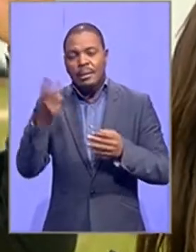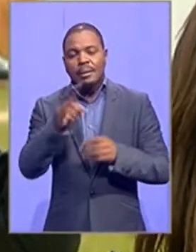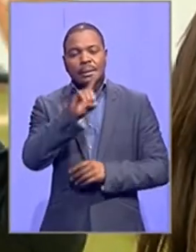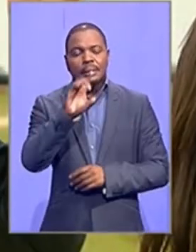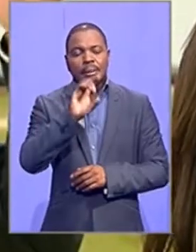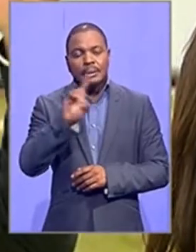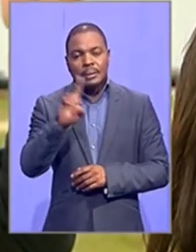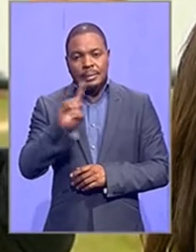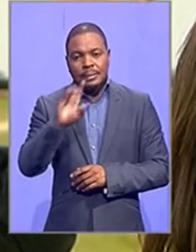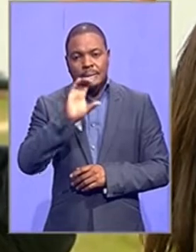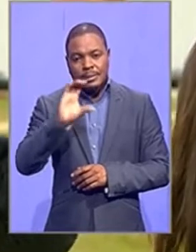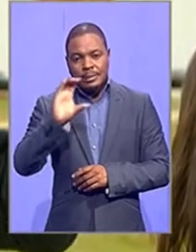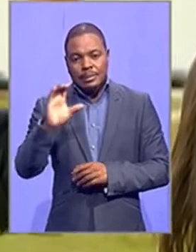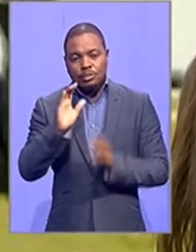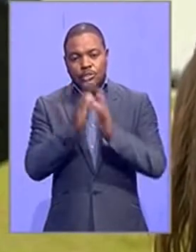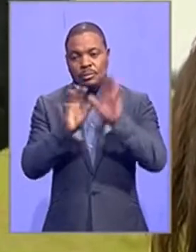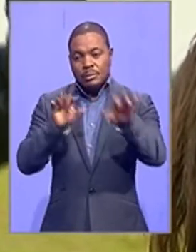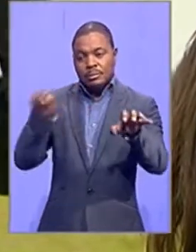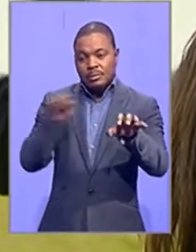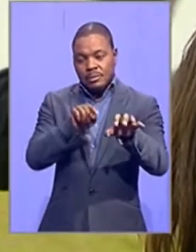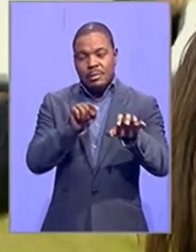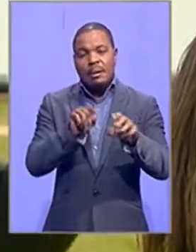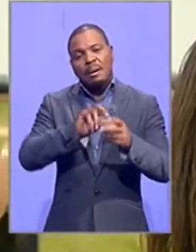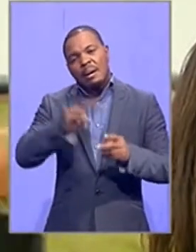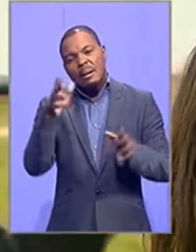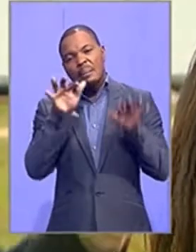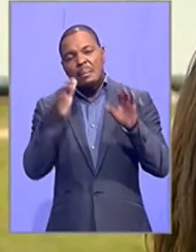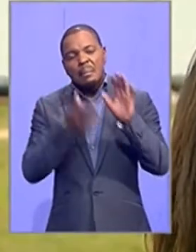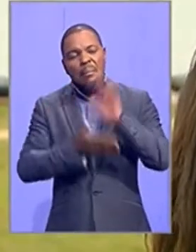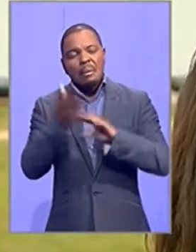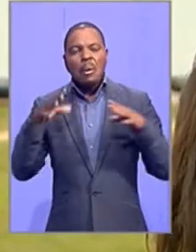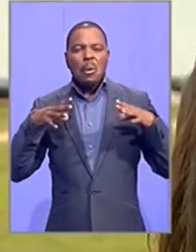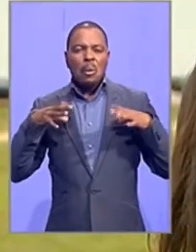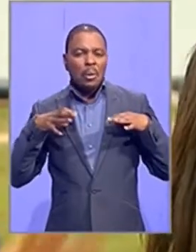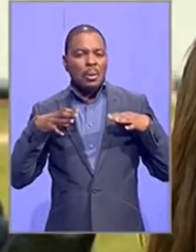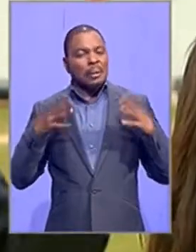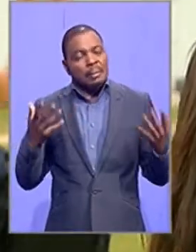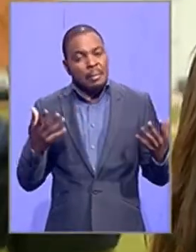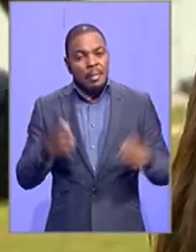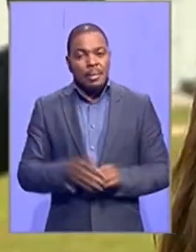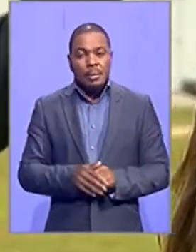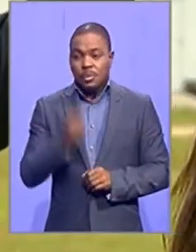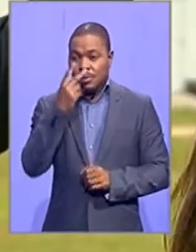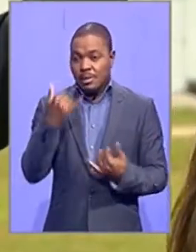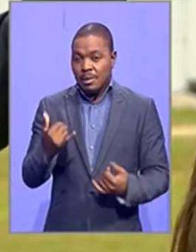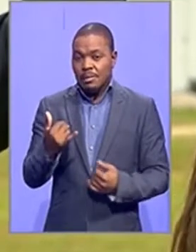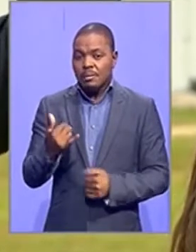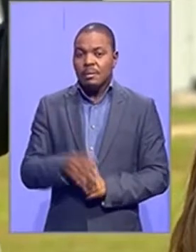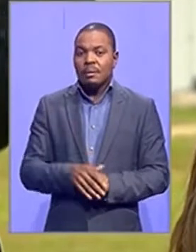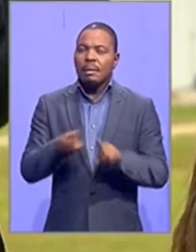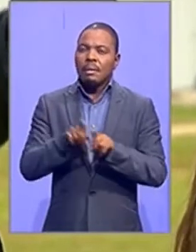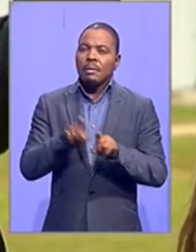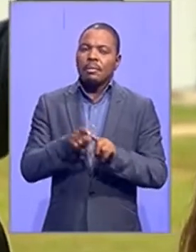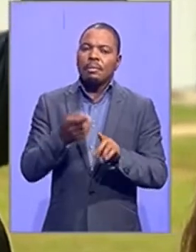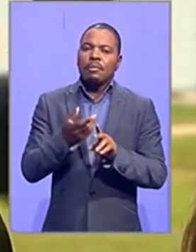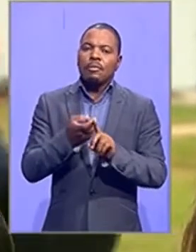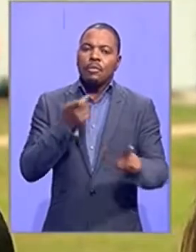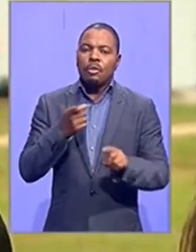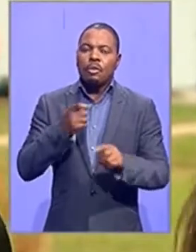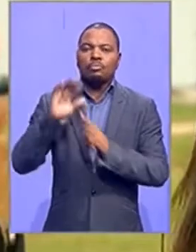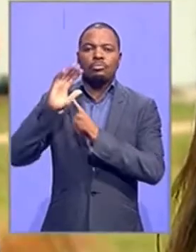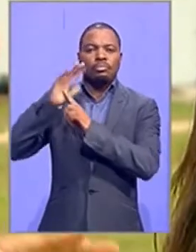ZCC, and then others will be going for vacations and so on. As you can see, and you would have seen from the